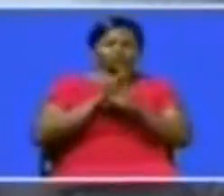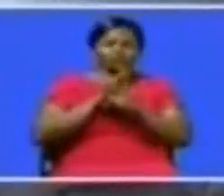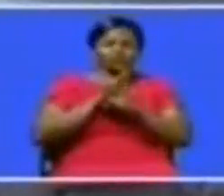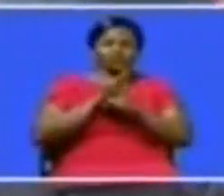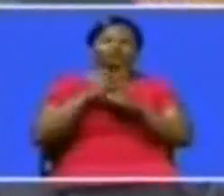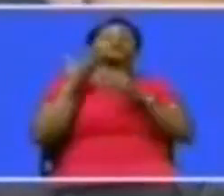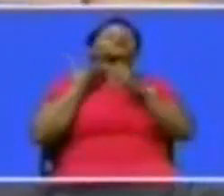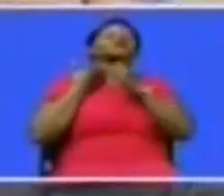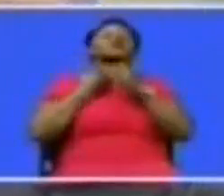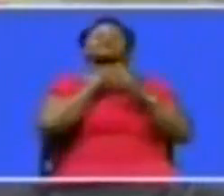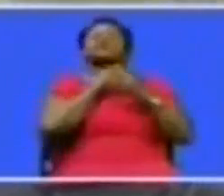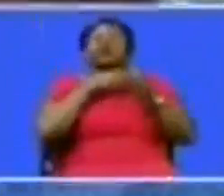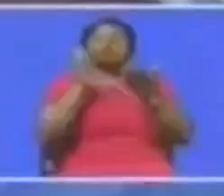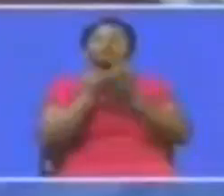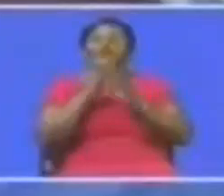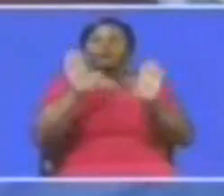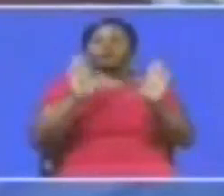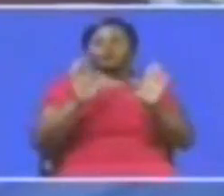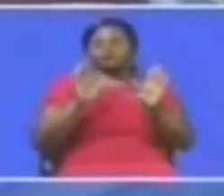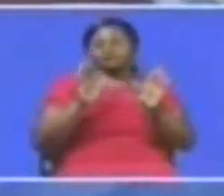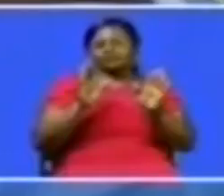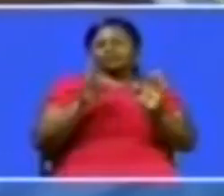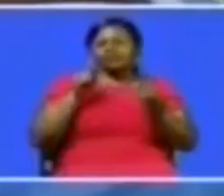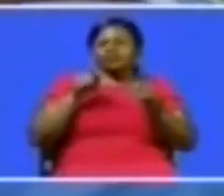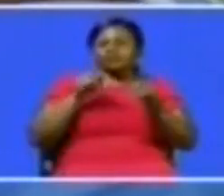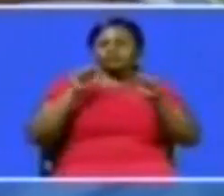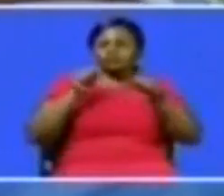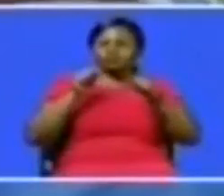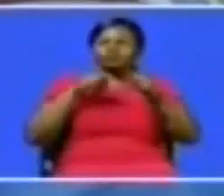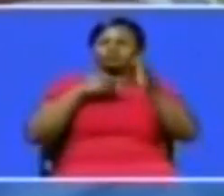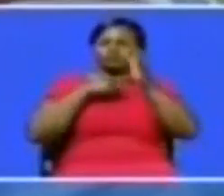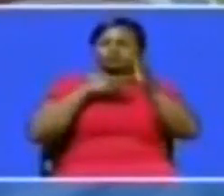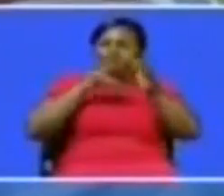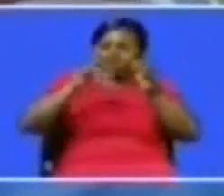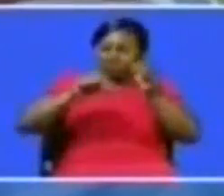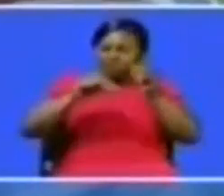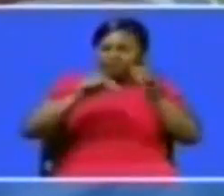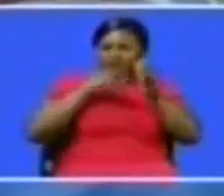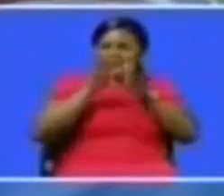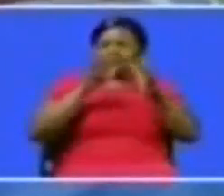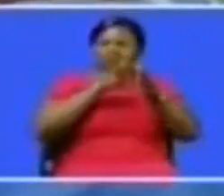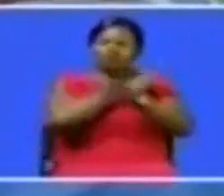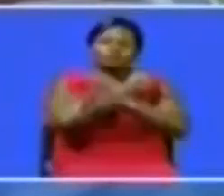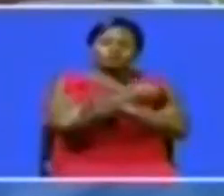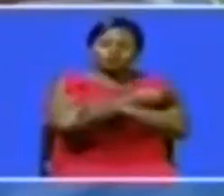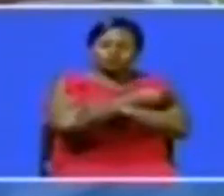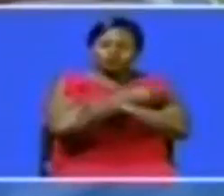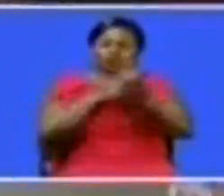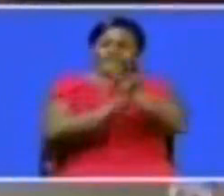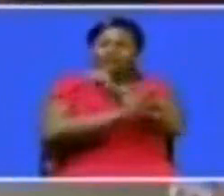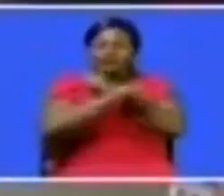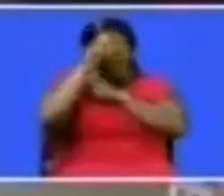considering they're just tonsils here taking off. This cost would be significantly cheaper in public hospitals across the